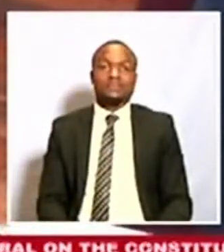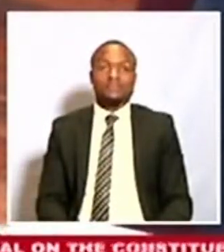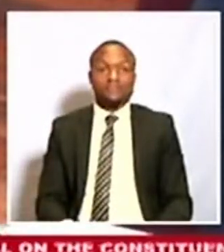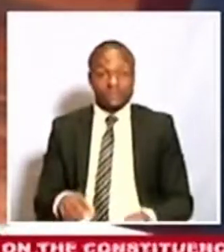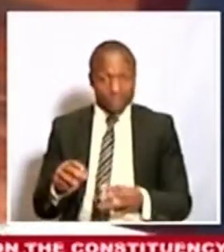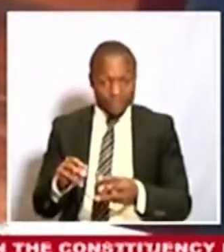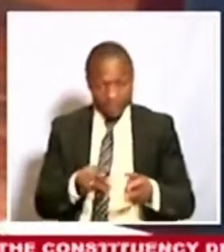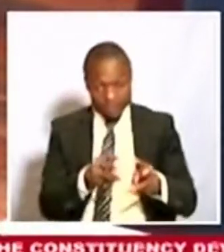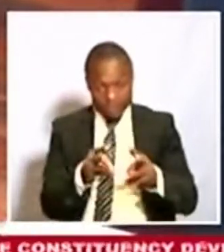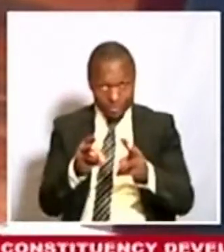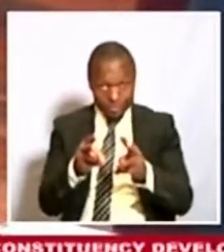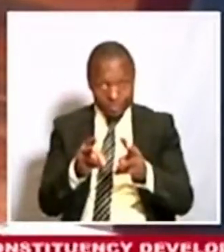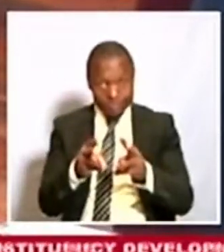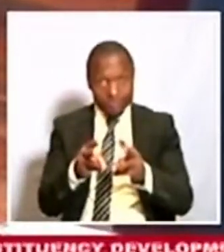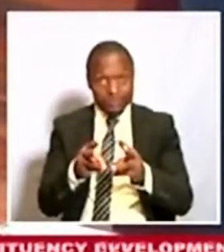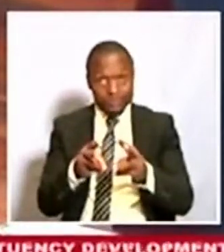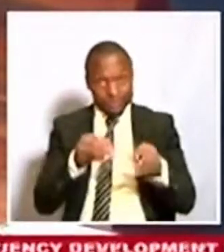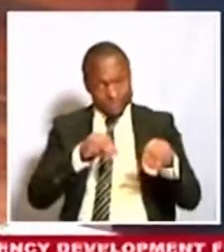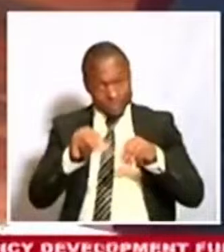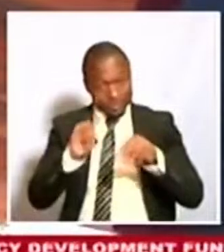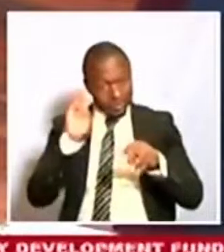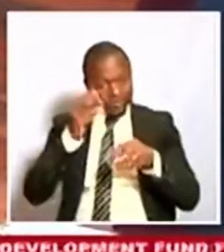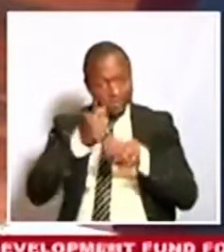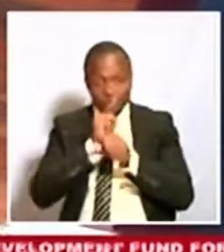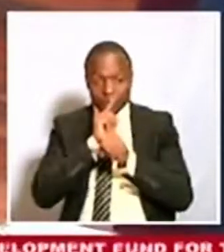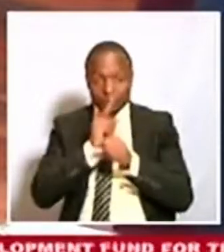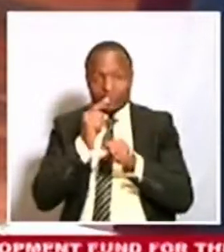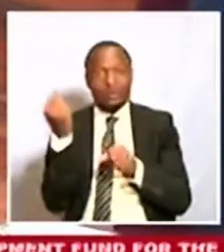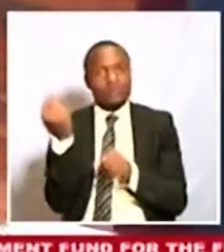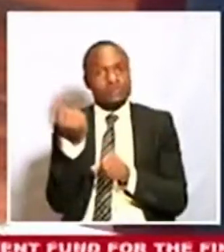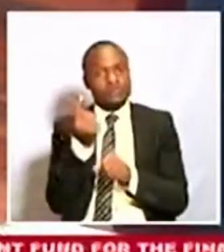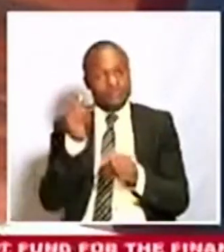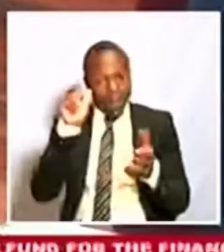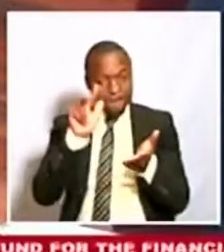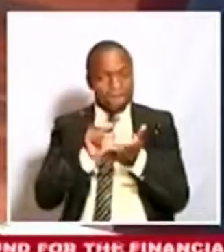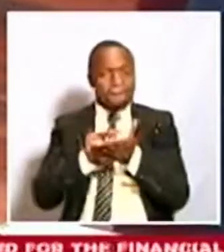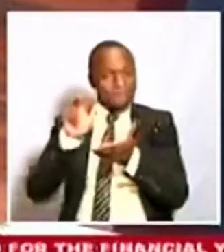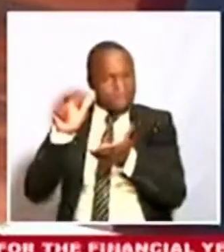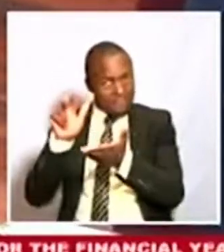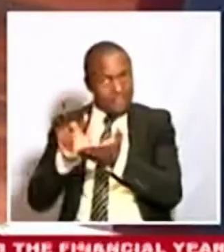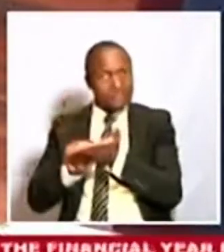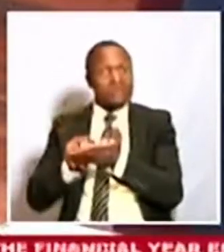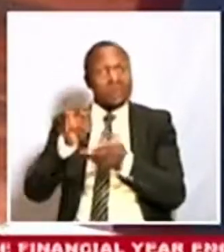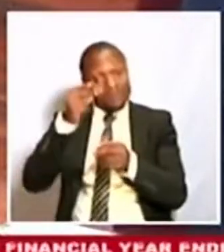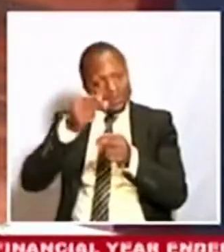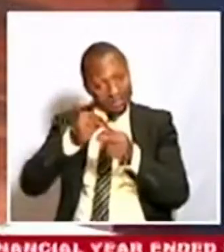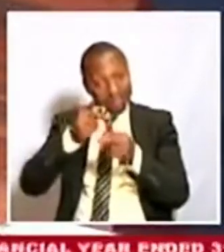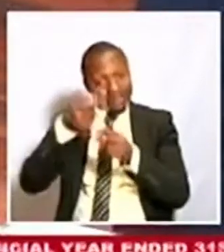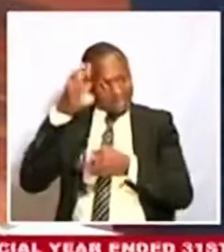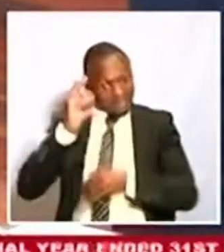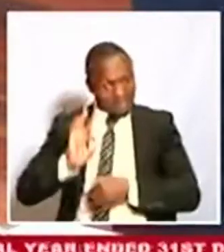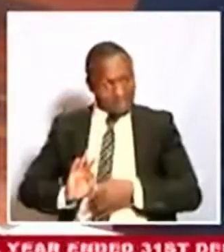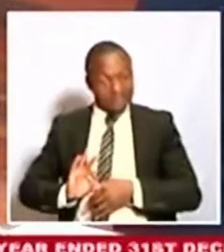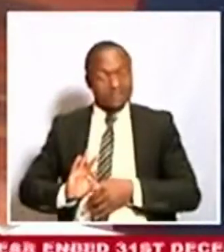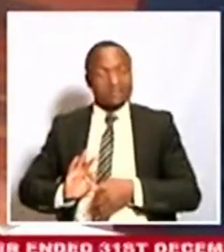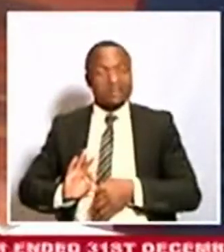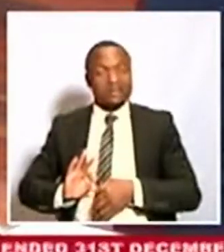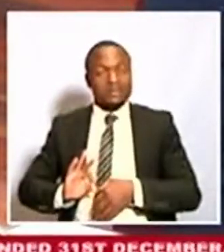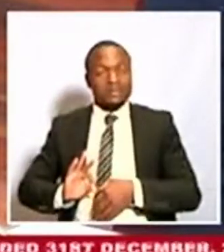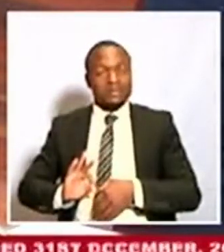Remedial measure, the management will continue to ensure that only approved beneficiaries are cited